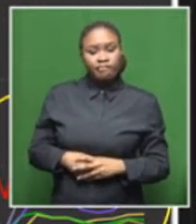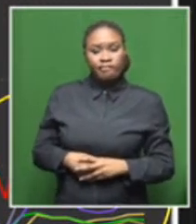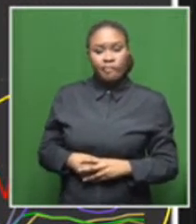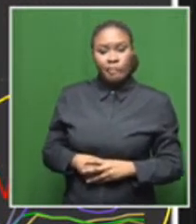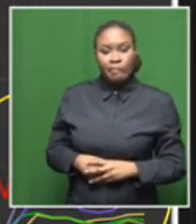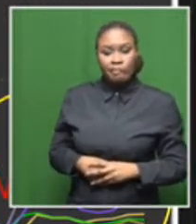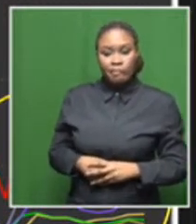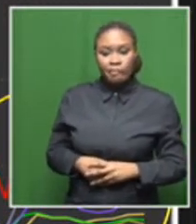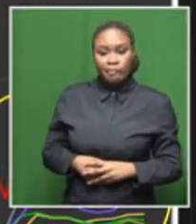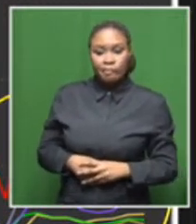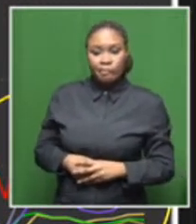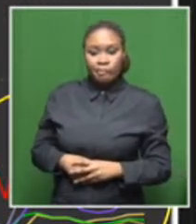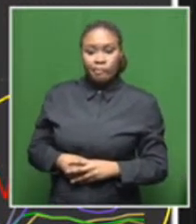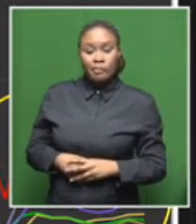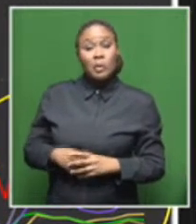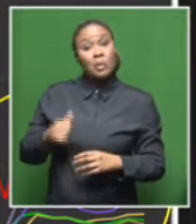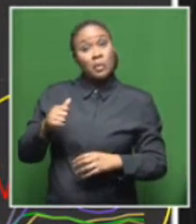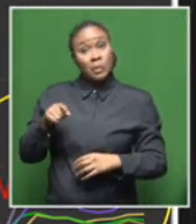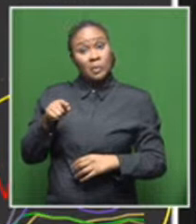the period where we had